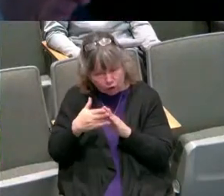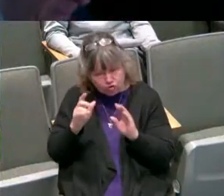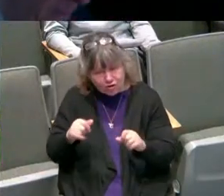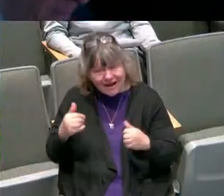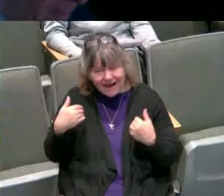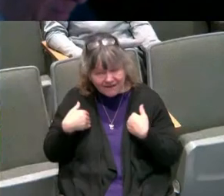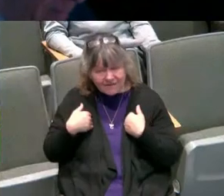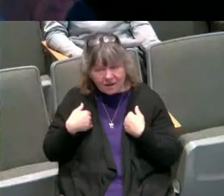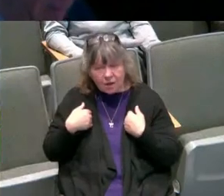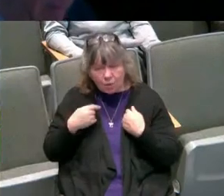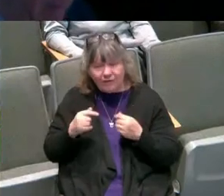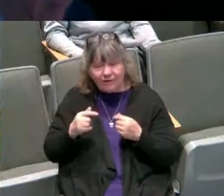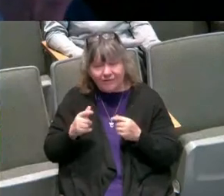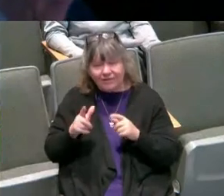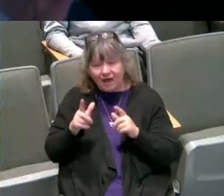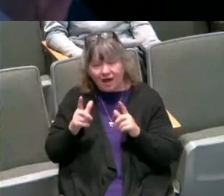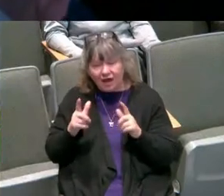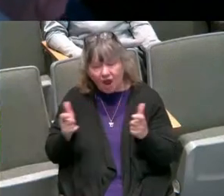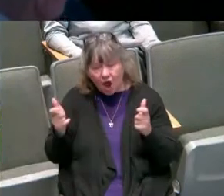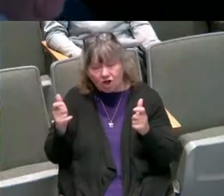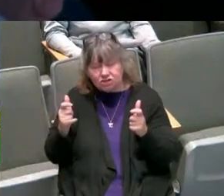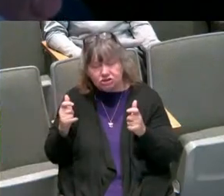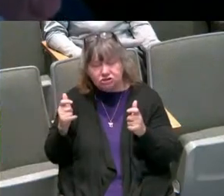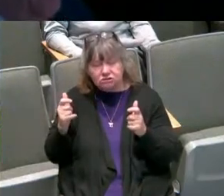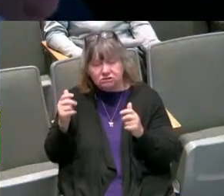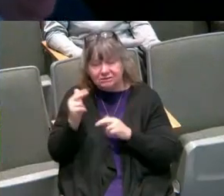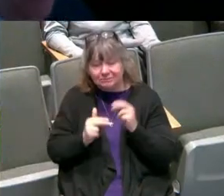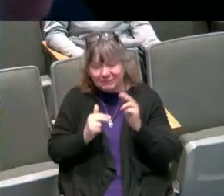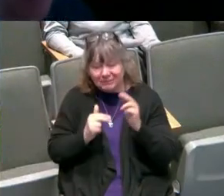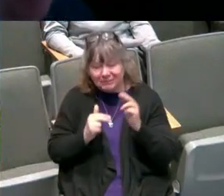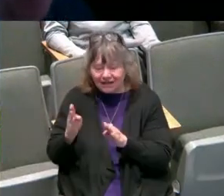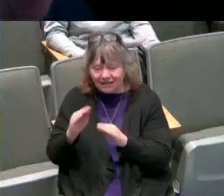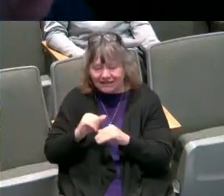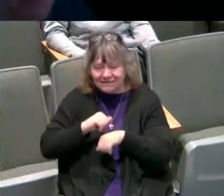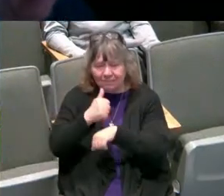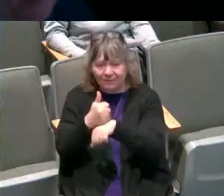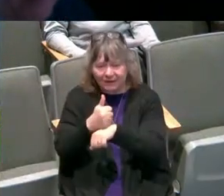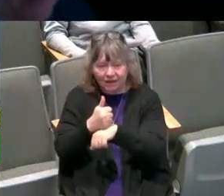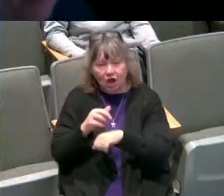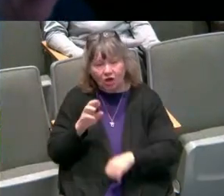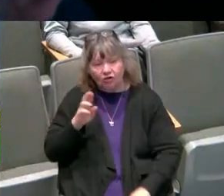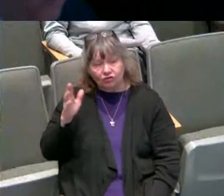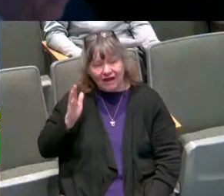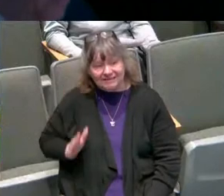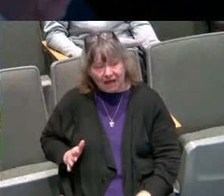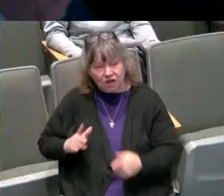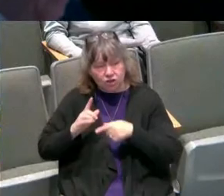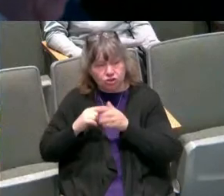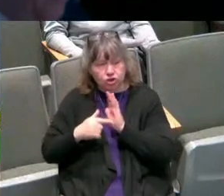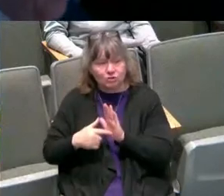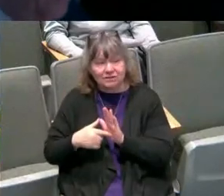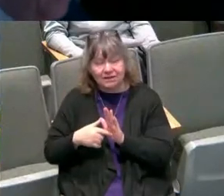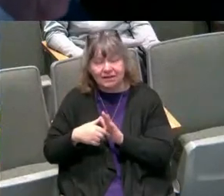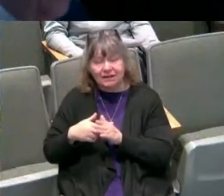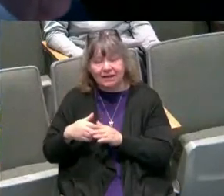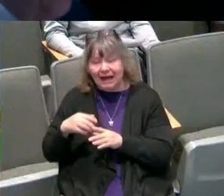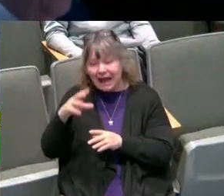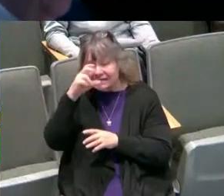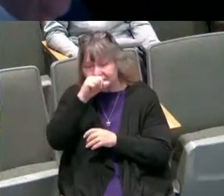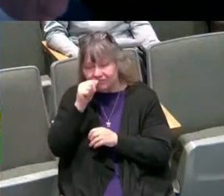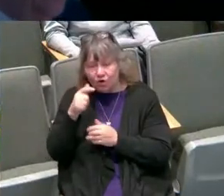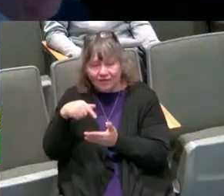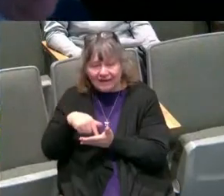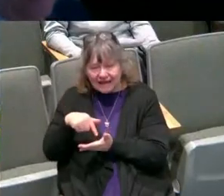if a very large Capital plan is implemented the right-hand side of the scale shows an estimate of the tax cost for this debt service